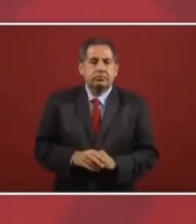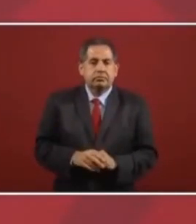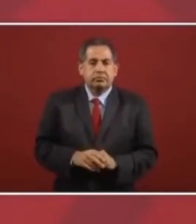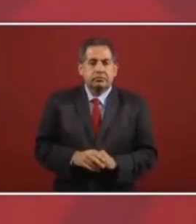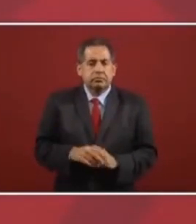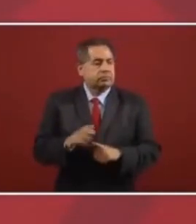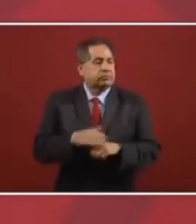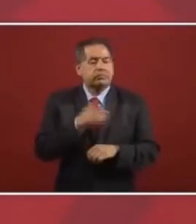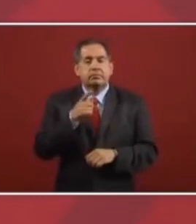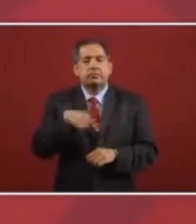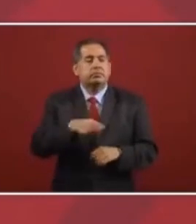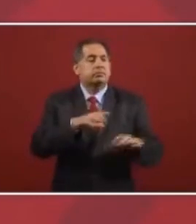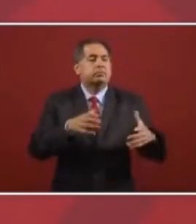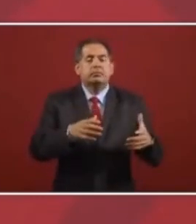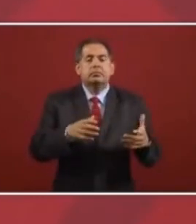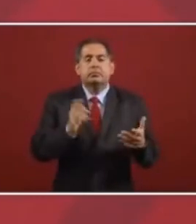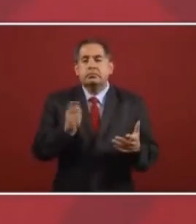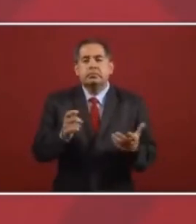Porque están esperando